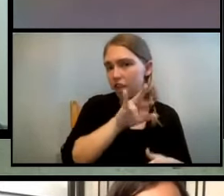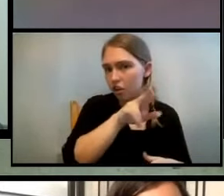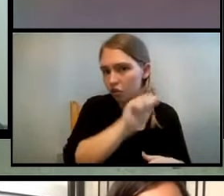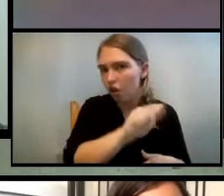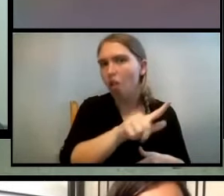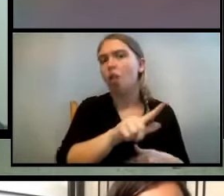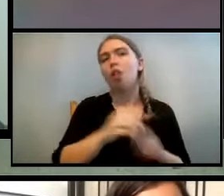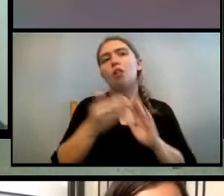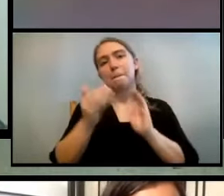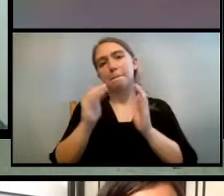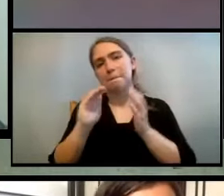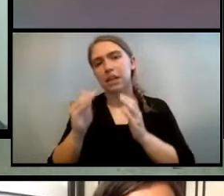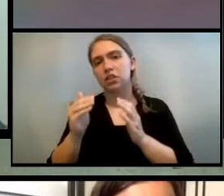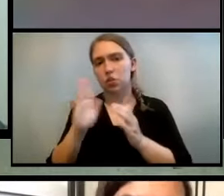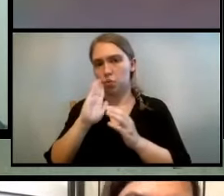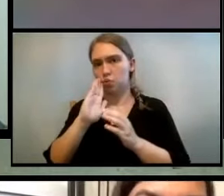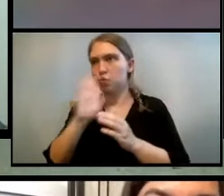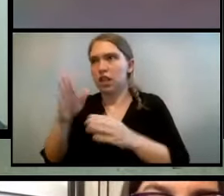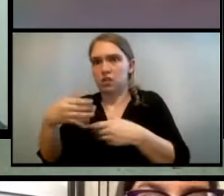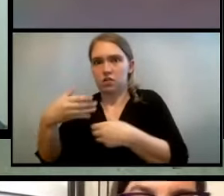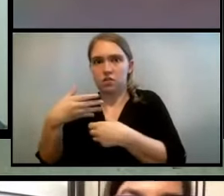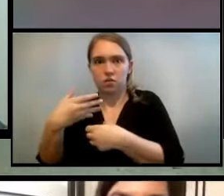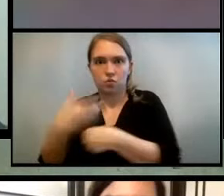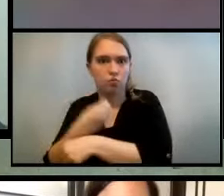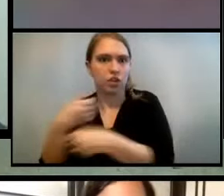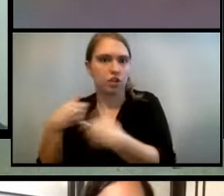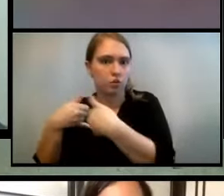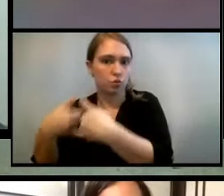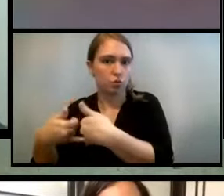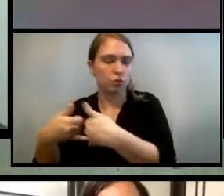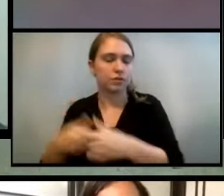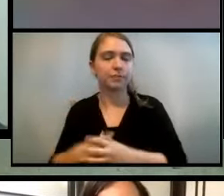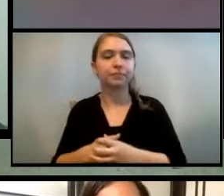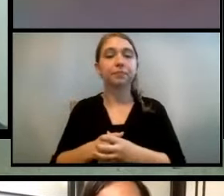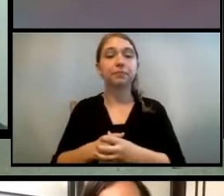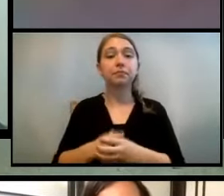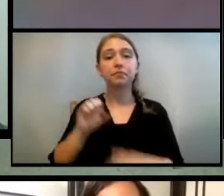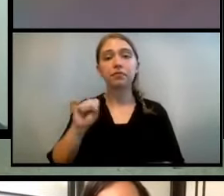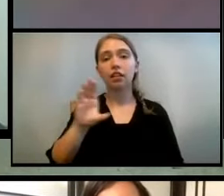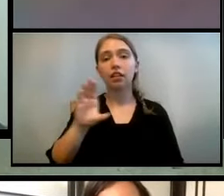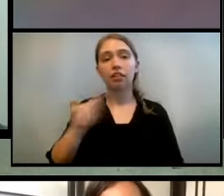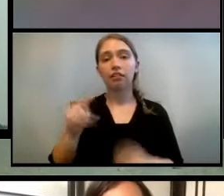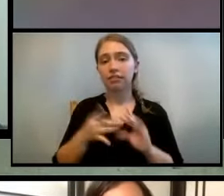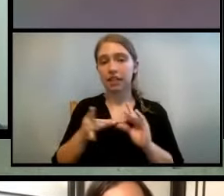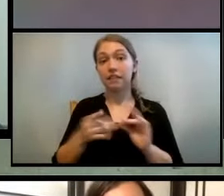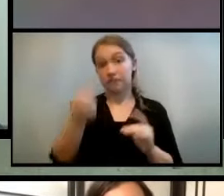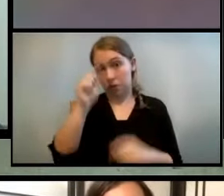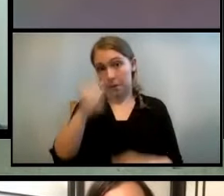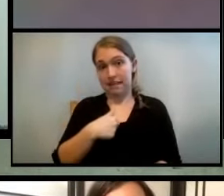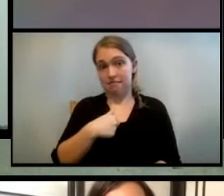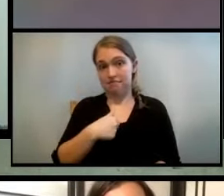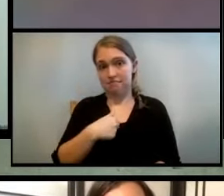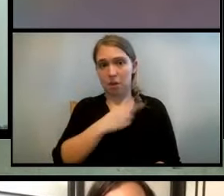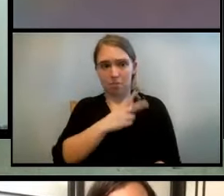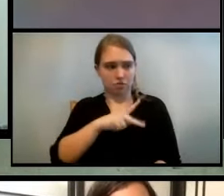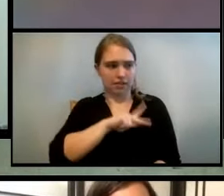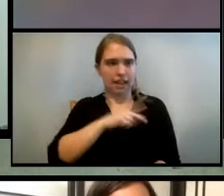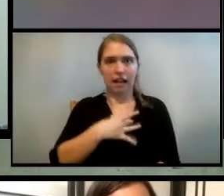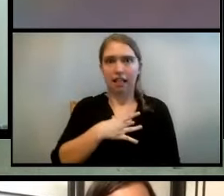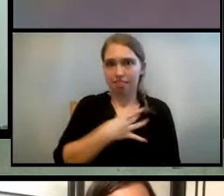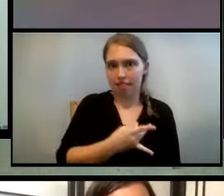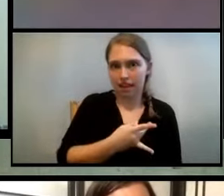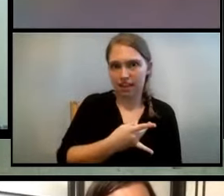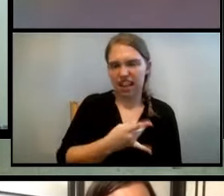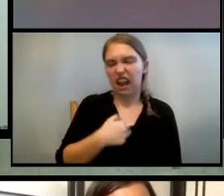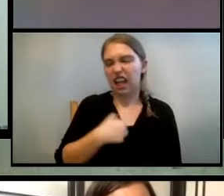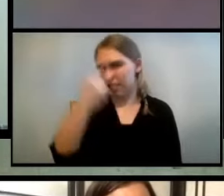awards? For me, it's probably the first two. It's things I like and things I think the readership will like. And